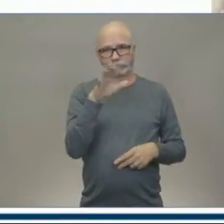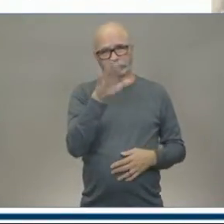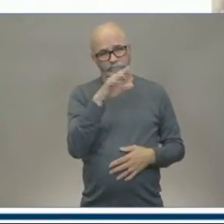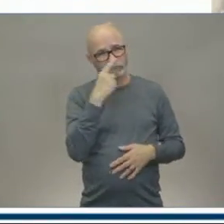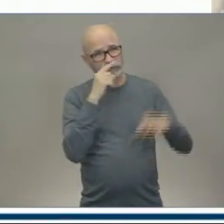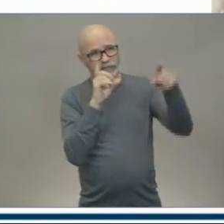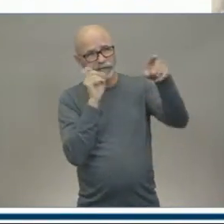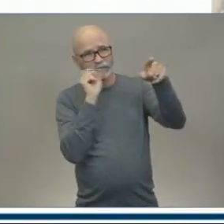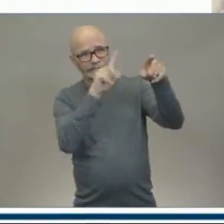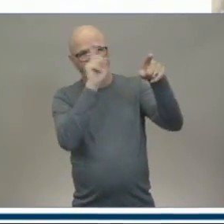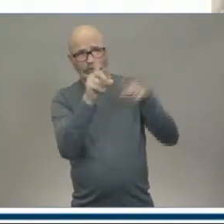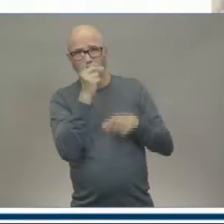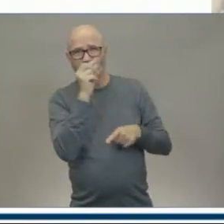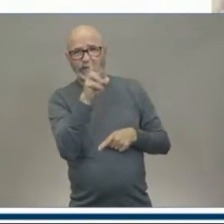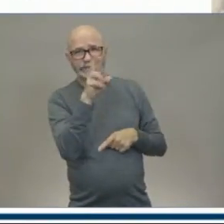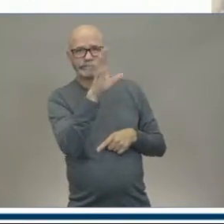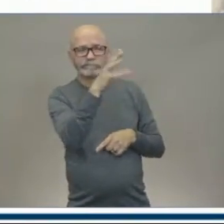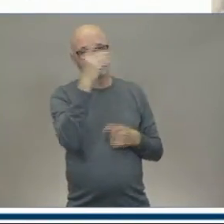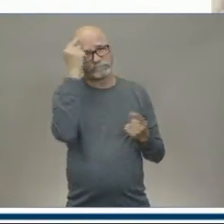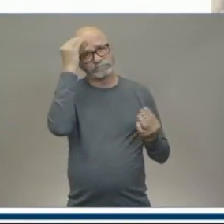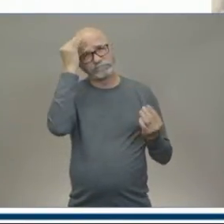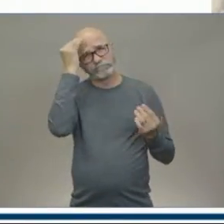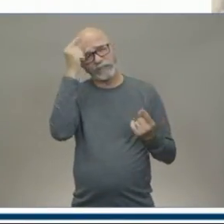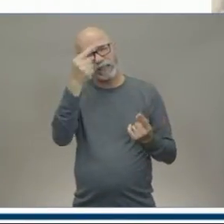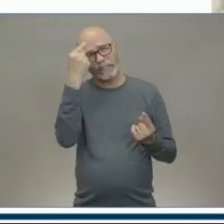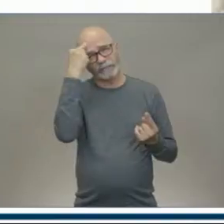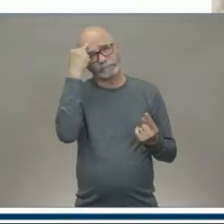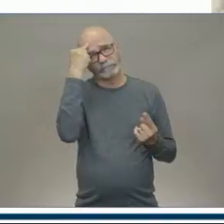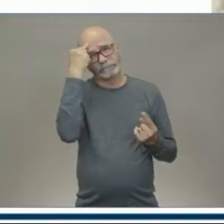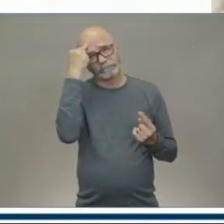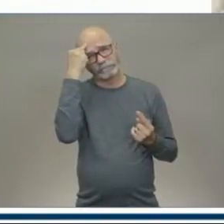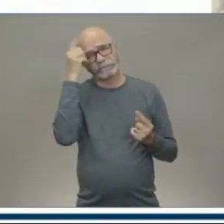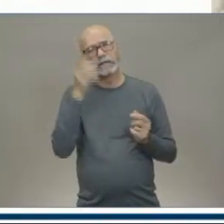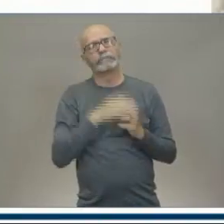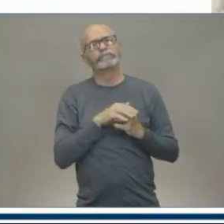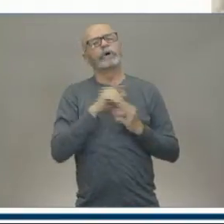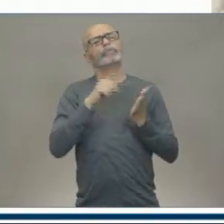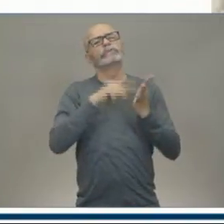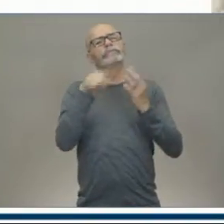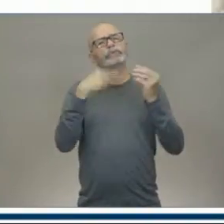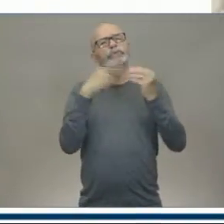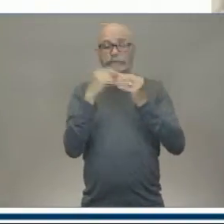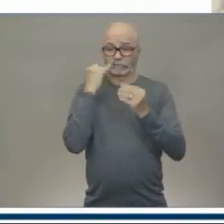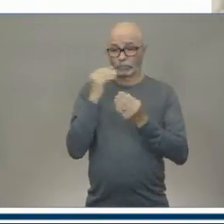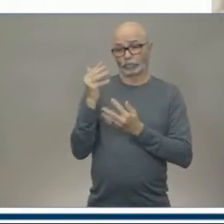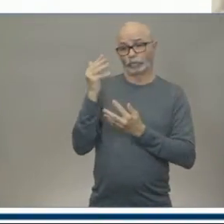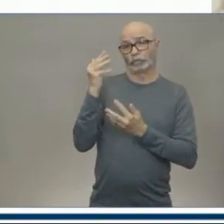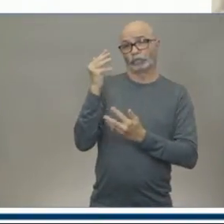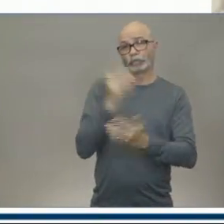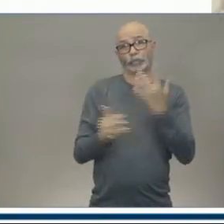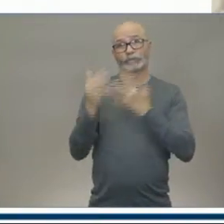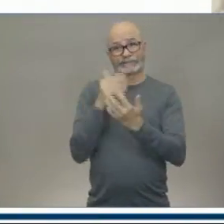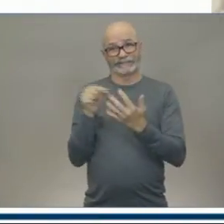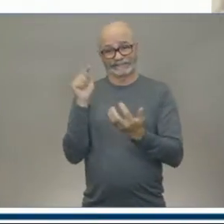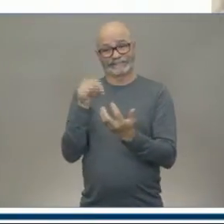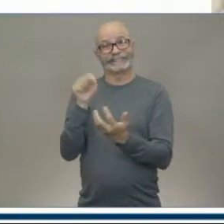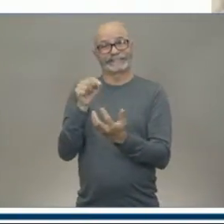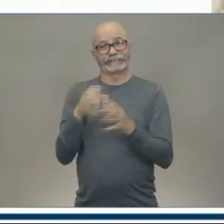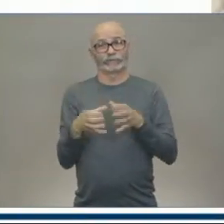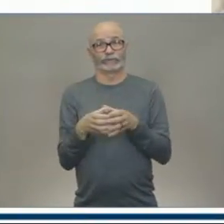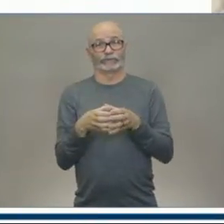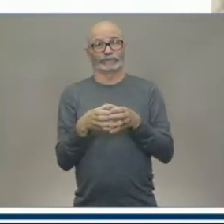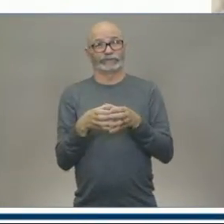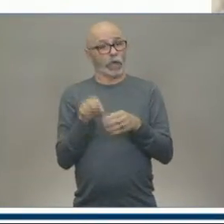to upping the enforcement since it's social activities that seem to be the problem area, upping enforcement